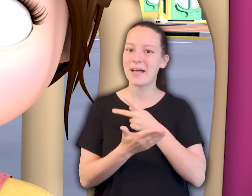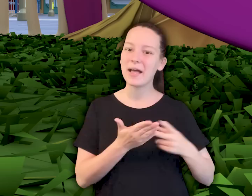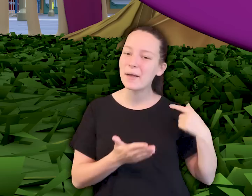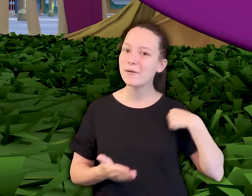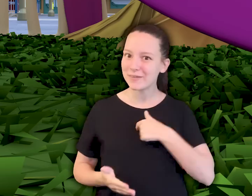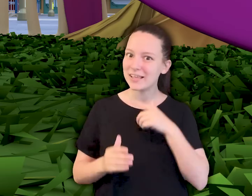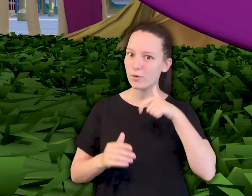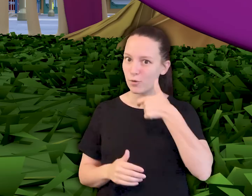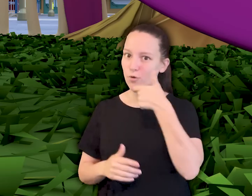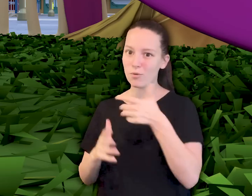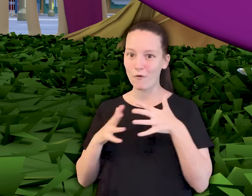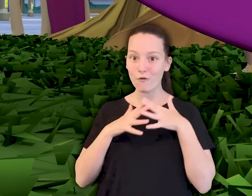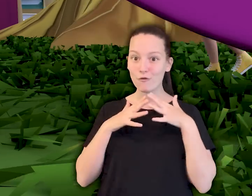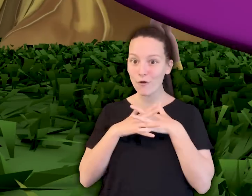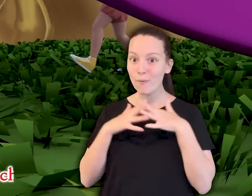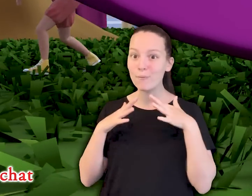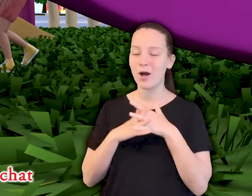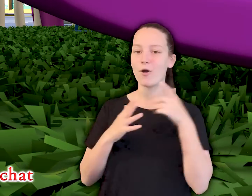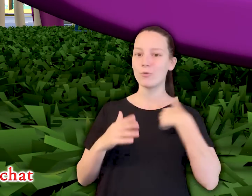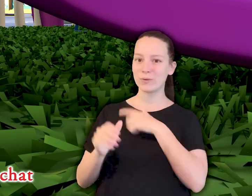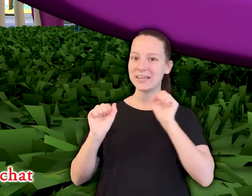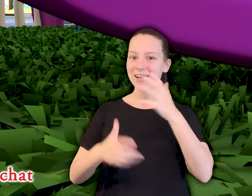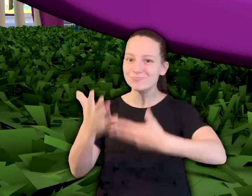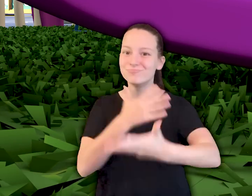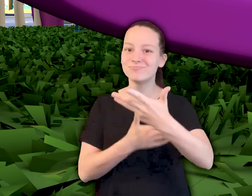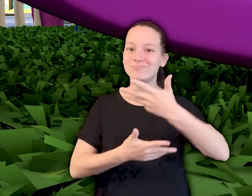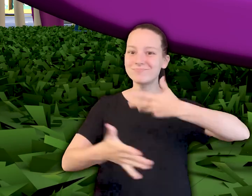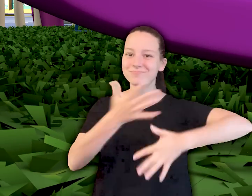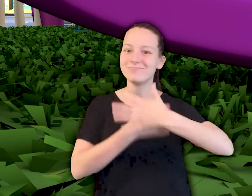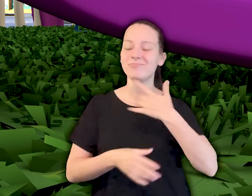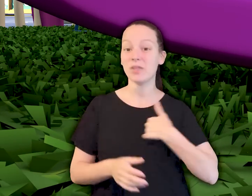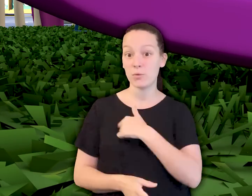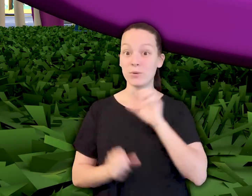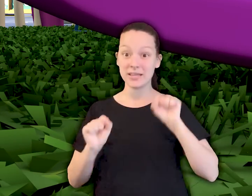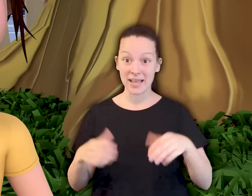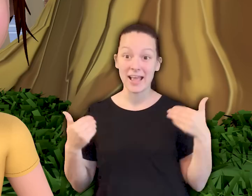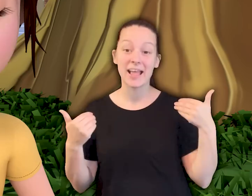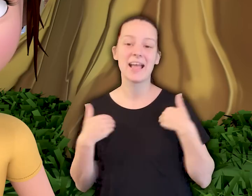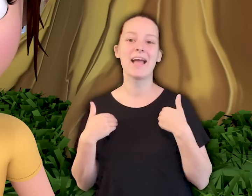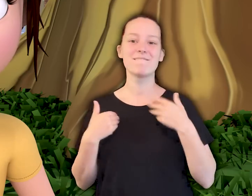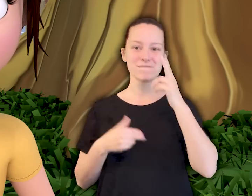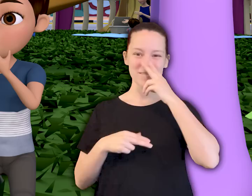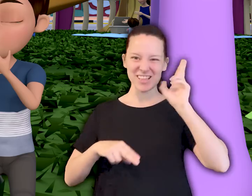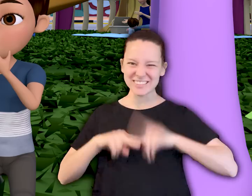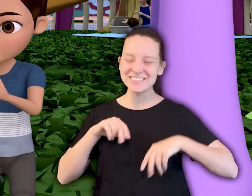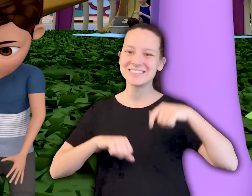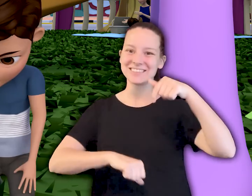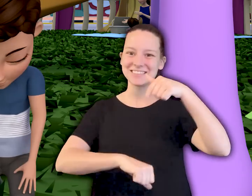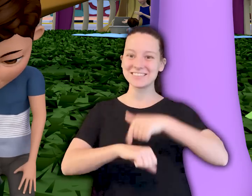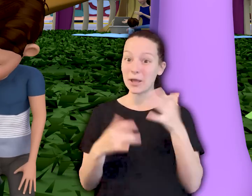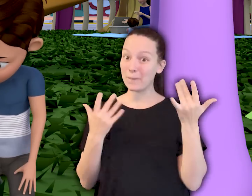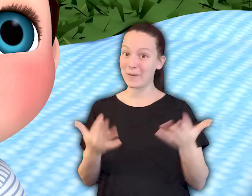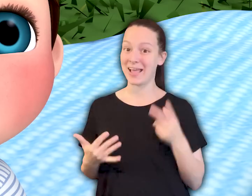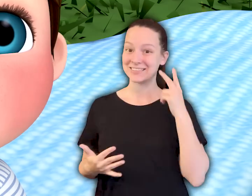can watch a football game or have a chitchat and we can really have a great time